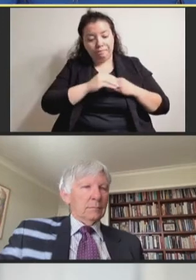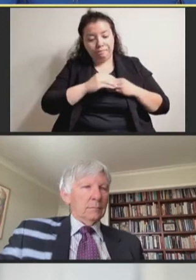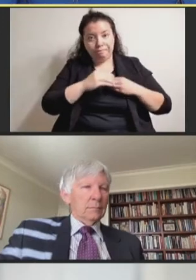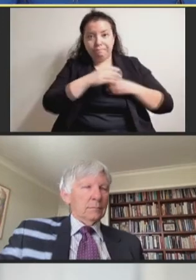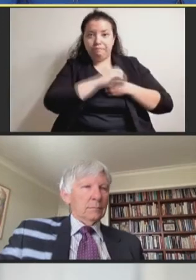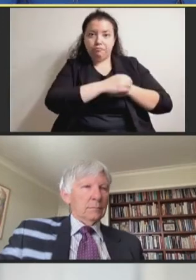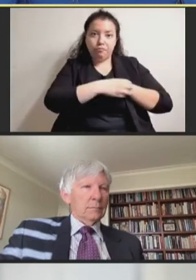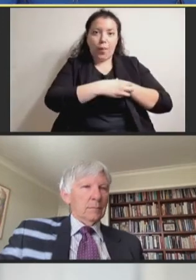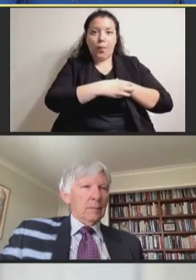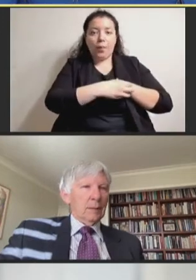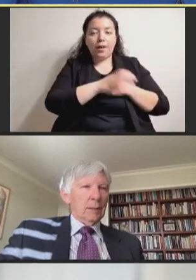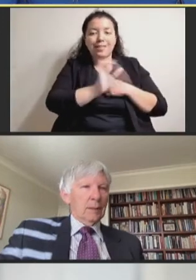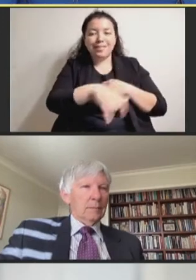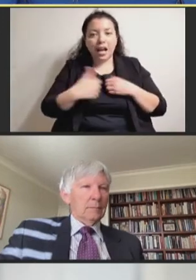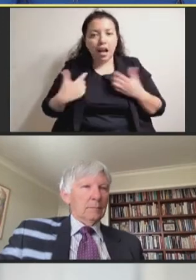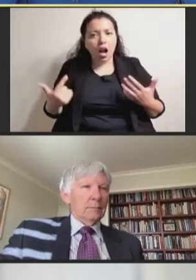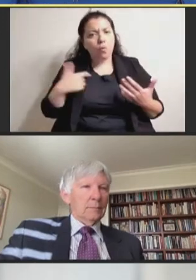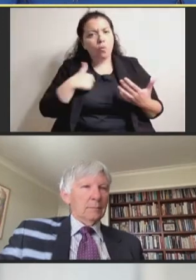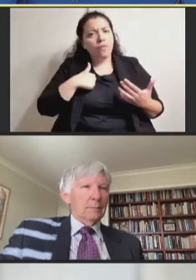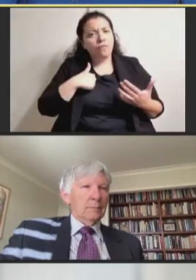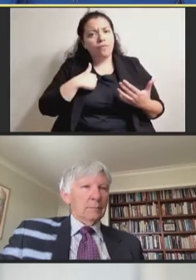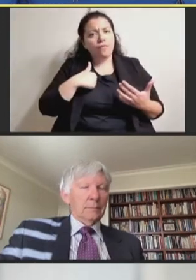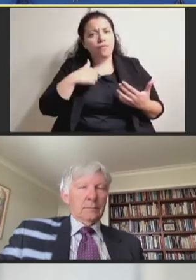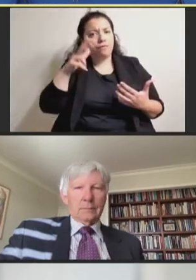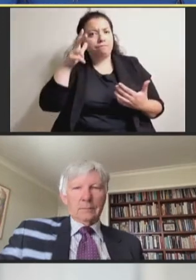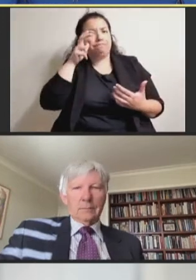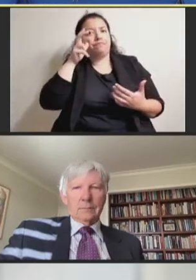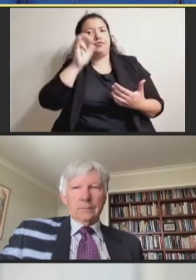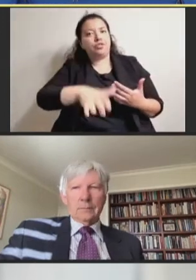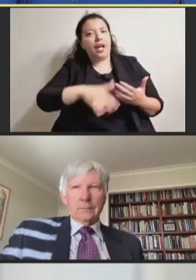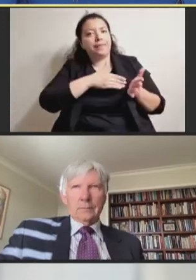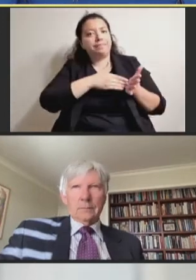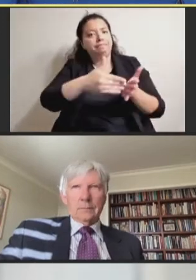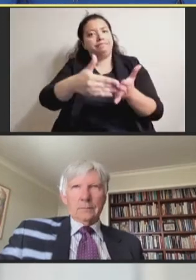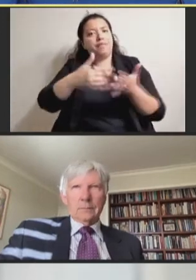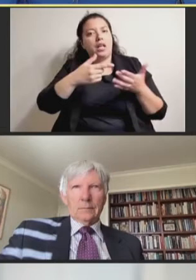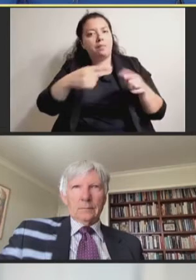about all along, but I just wondered, as the data are presented,